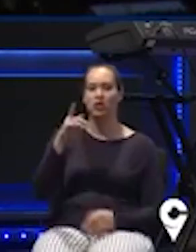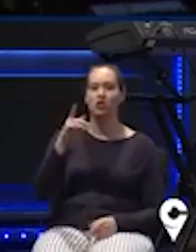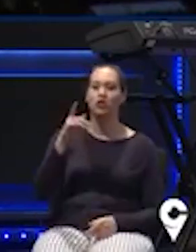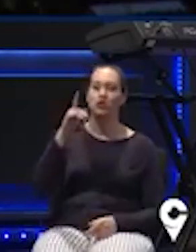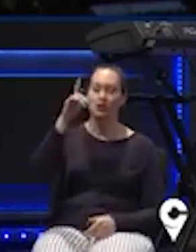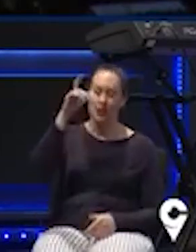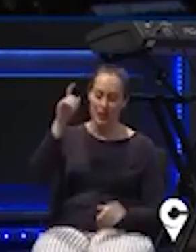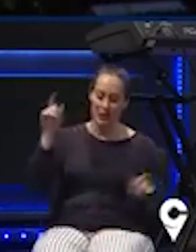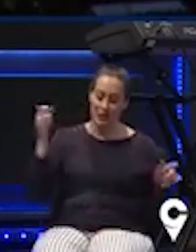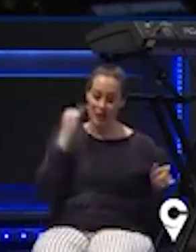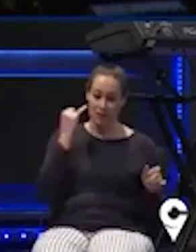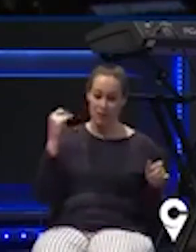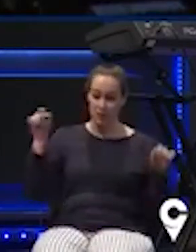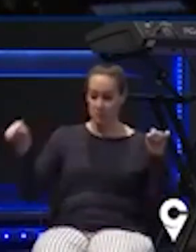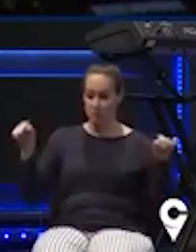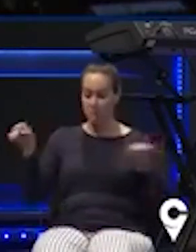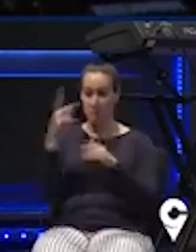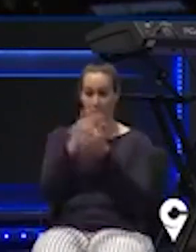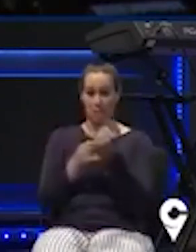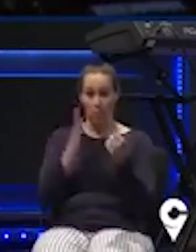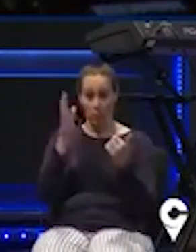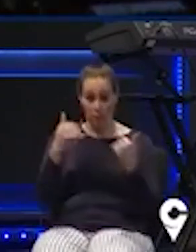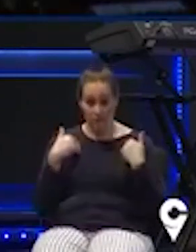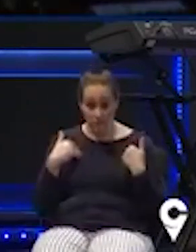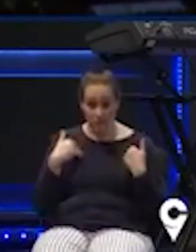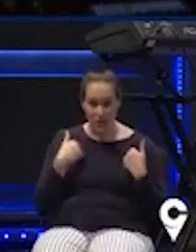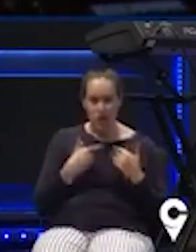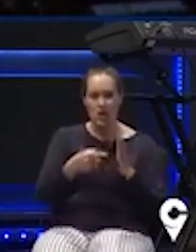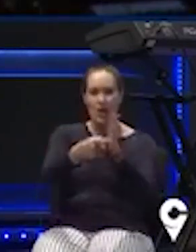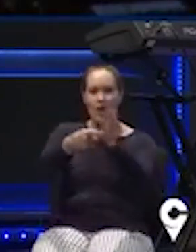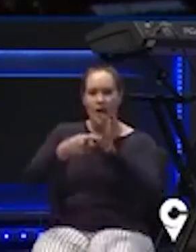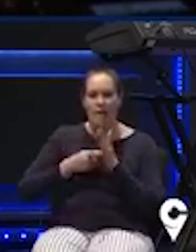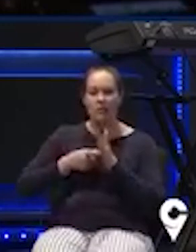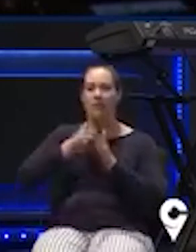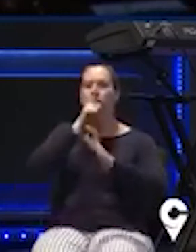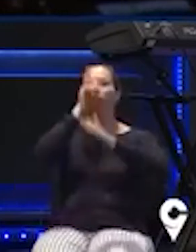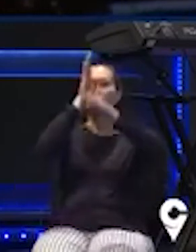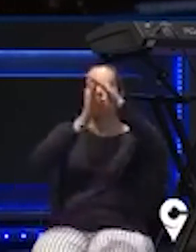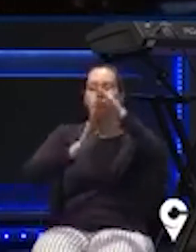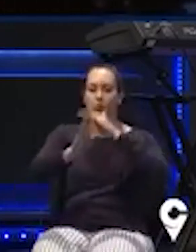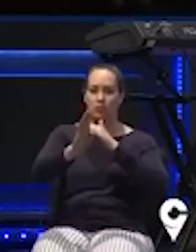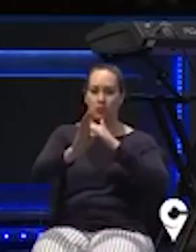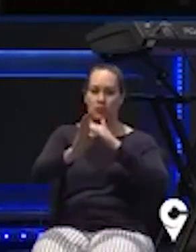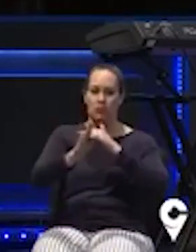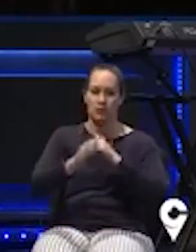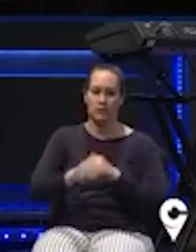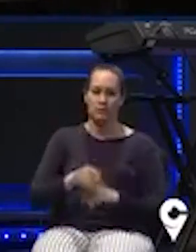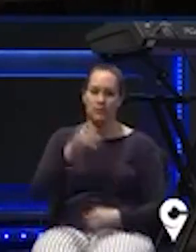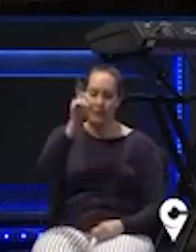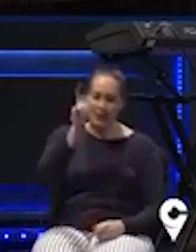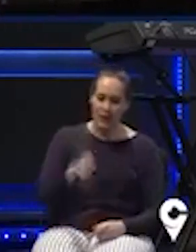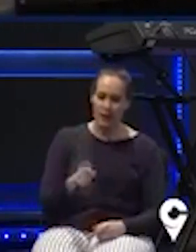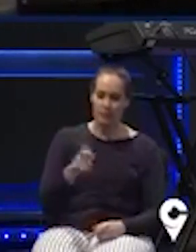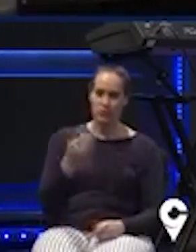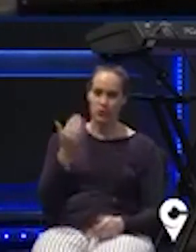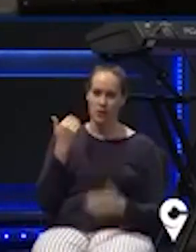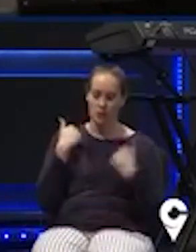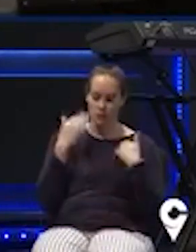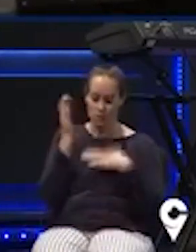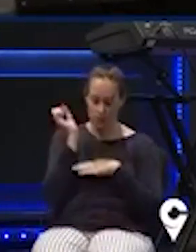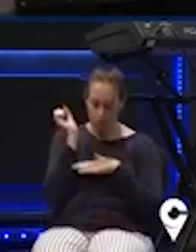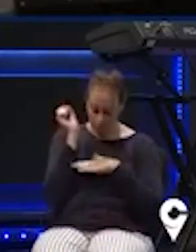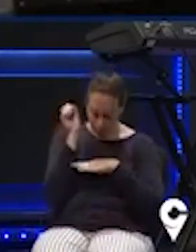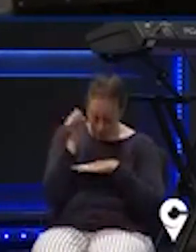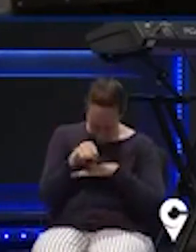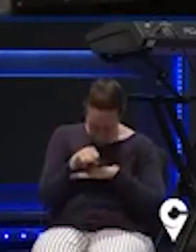humility. Because if you are going to address holiness, you have to do it with your face down.